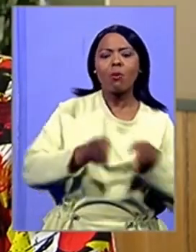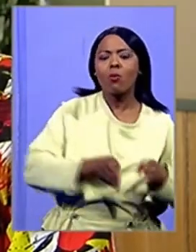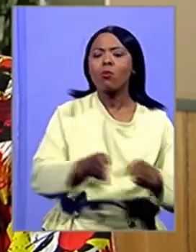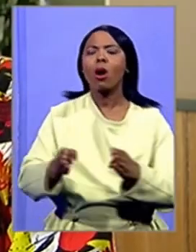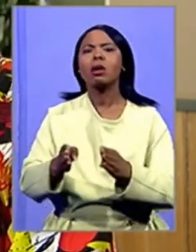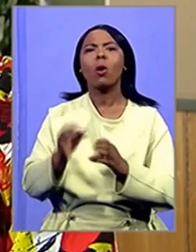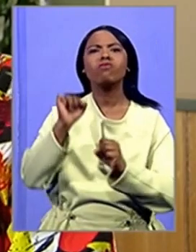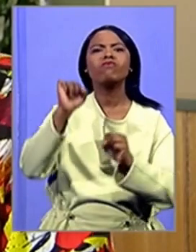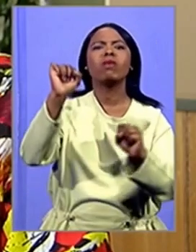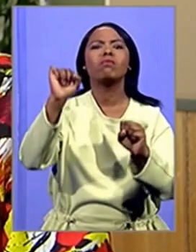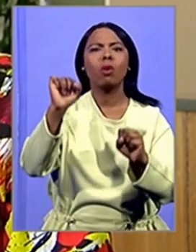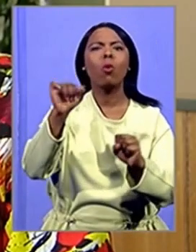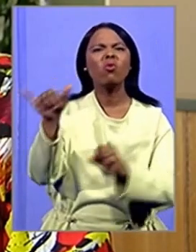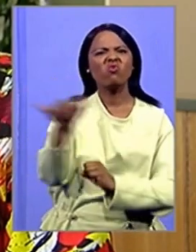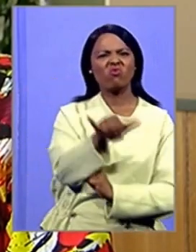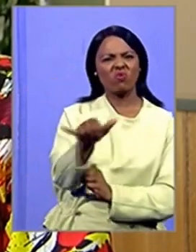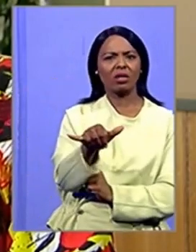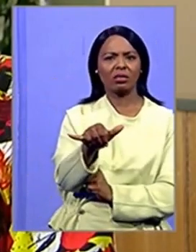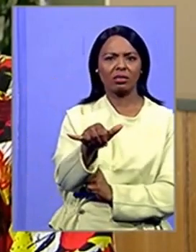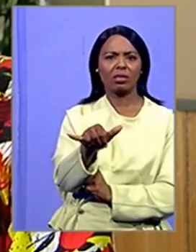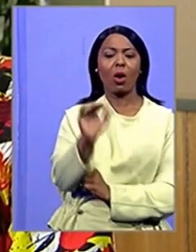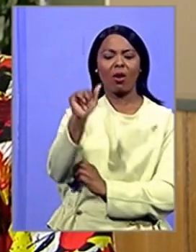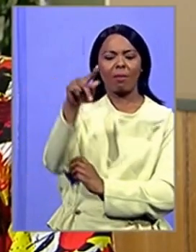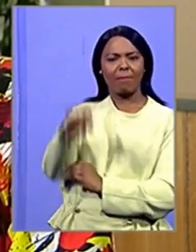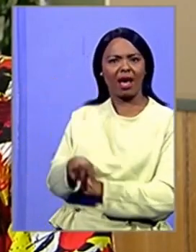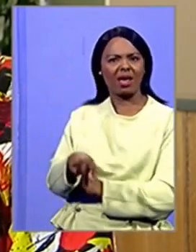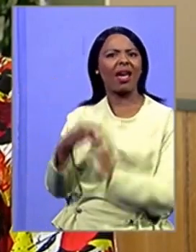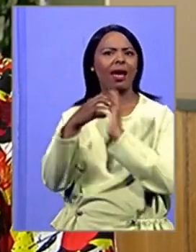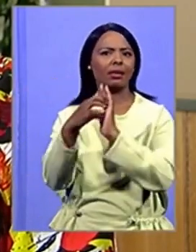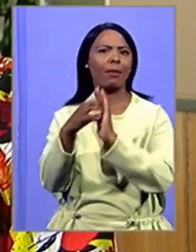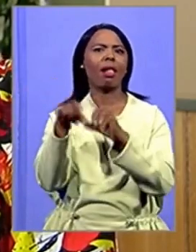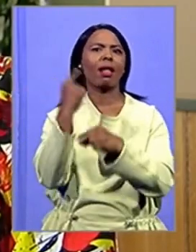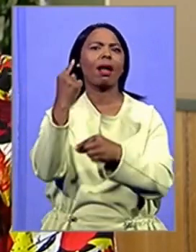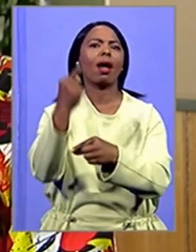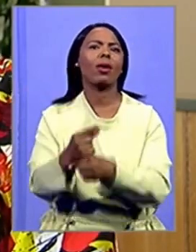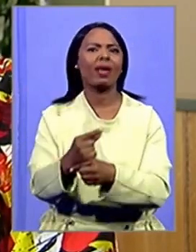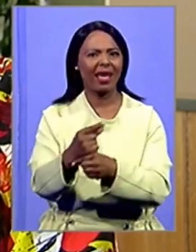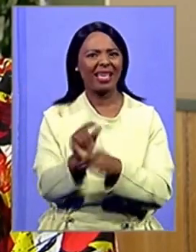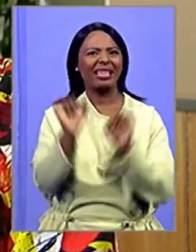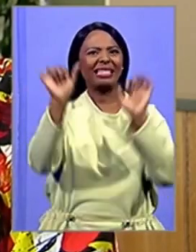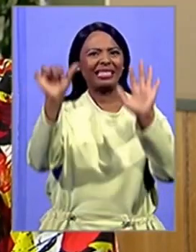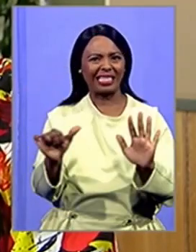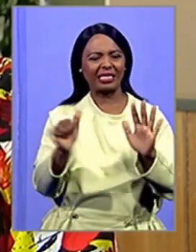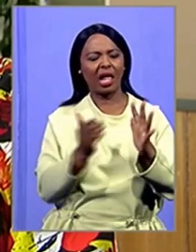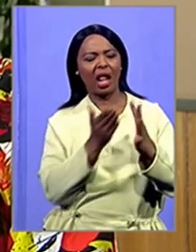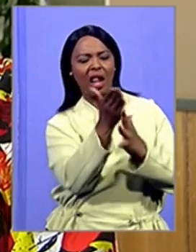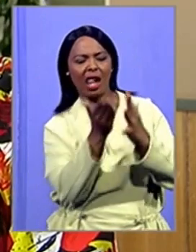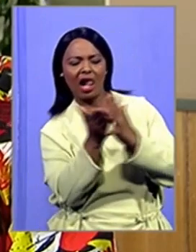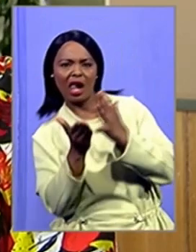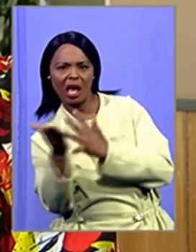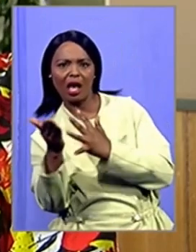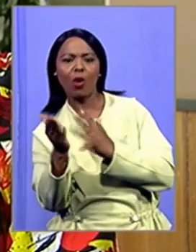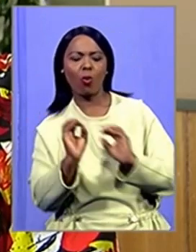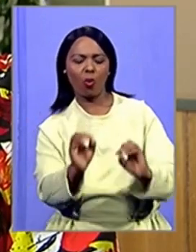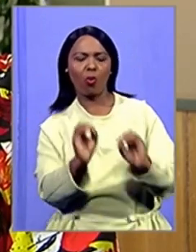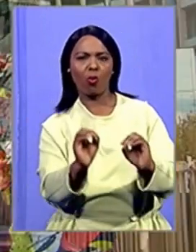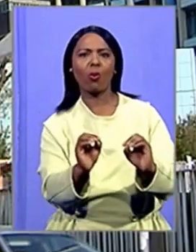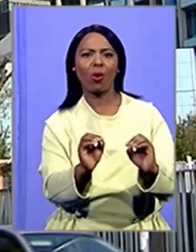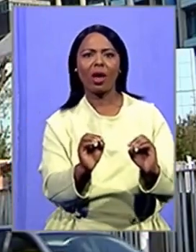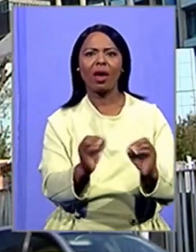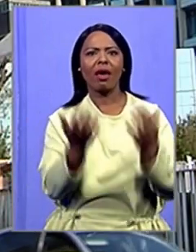taking. In Auckland Park, for example, in Gauteng, there's around 6 entrances. No, we